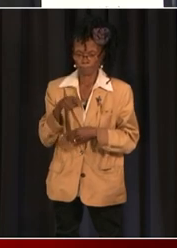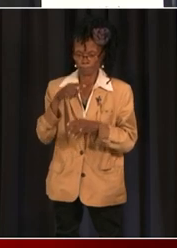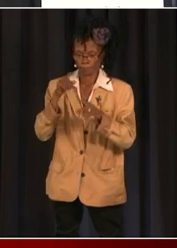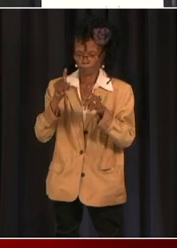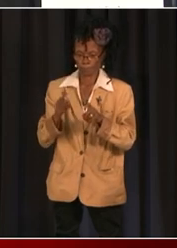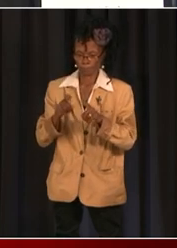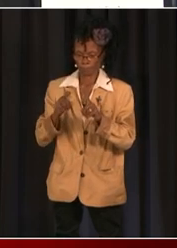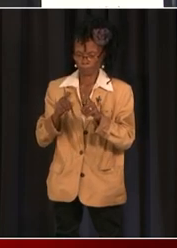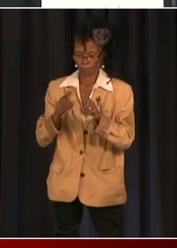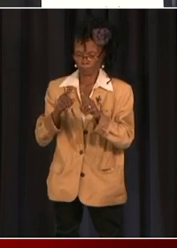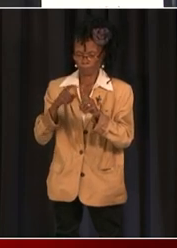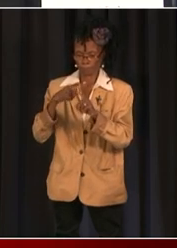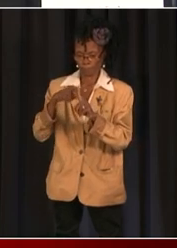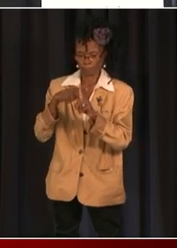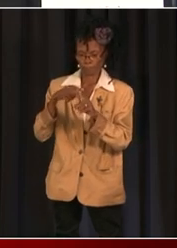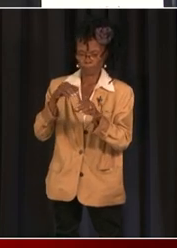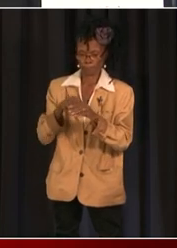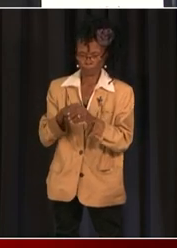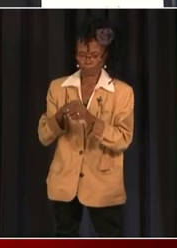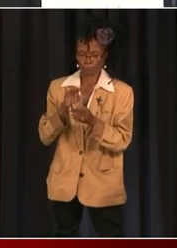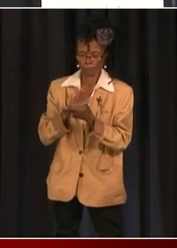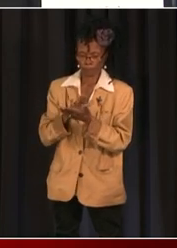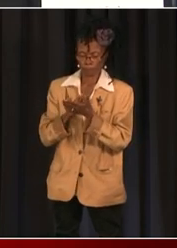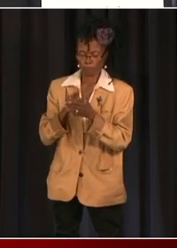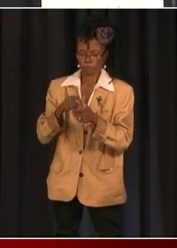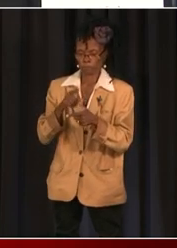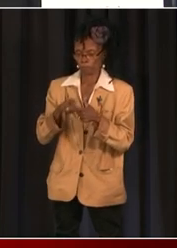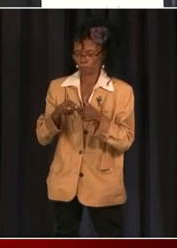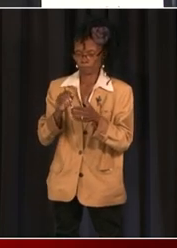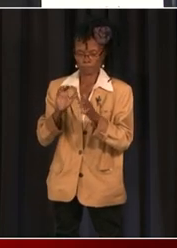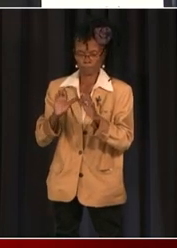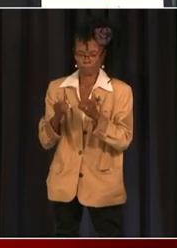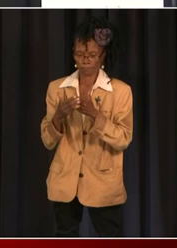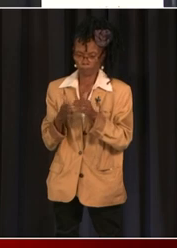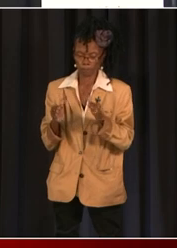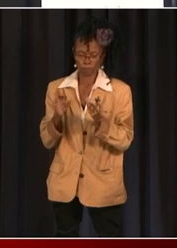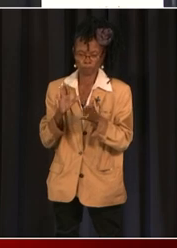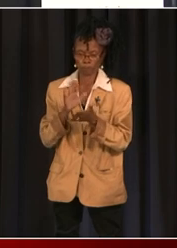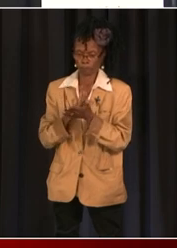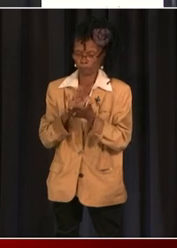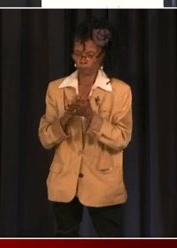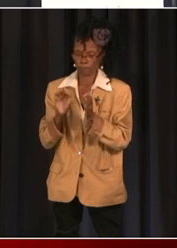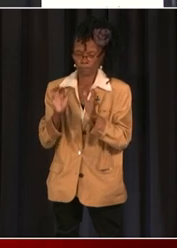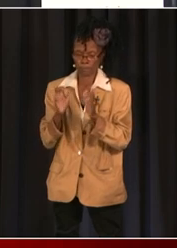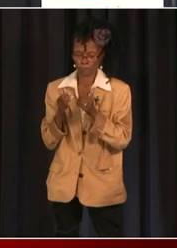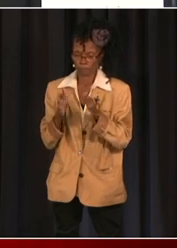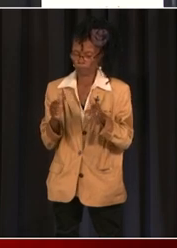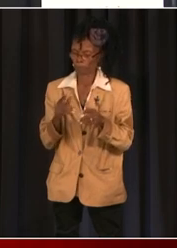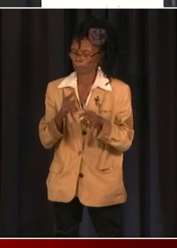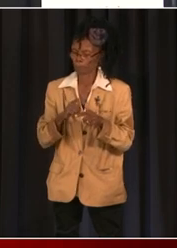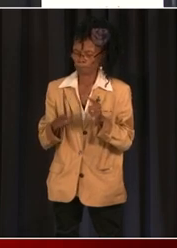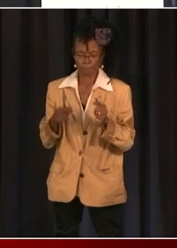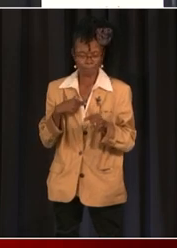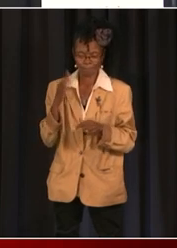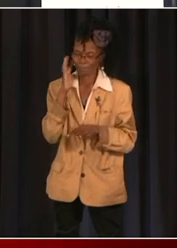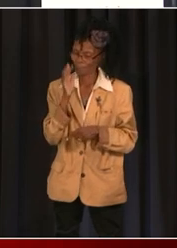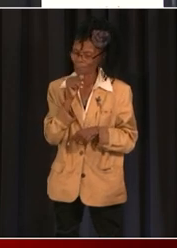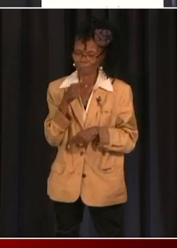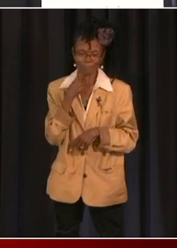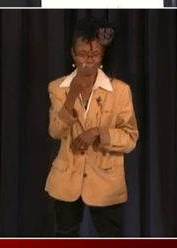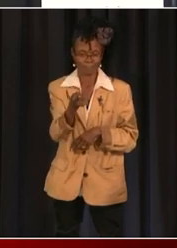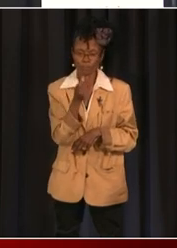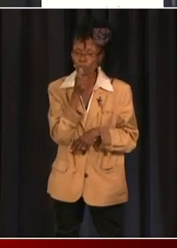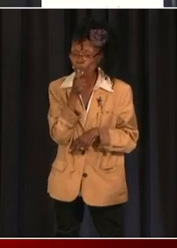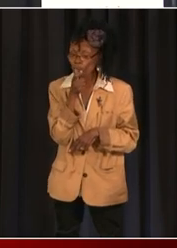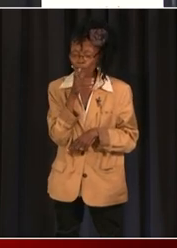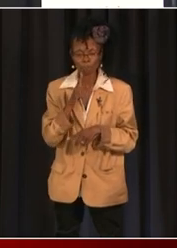their classroom or in the school. Families will not be informed of individuals that have tested positive,